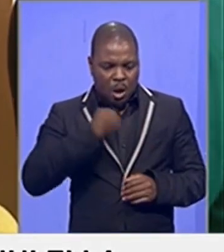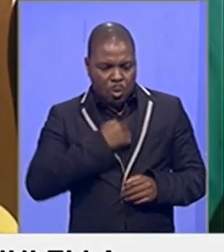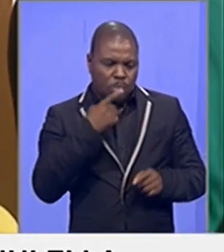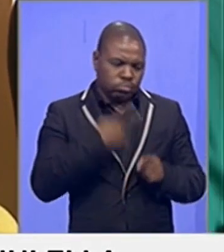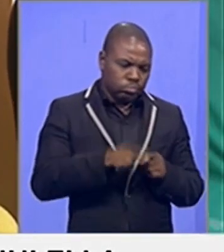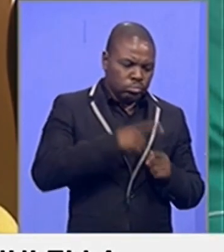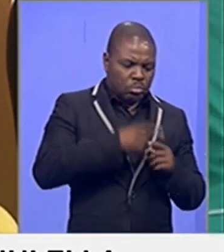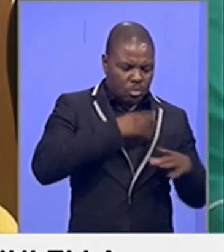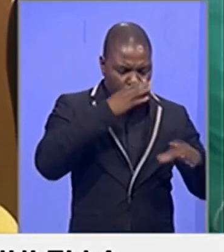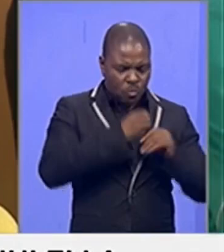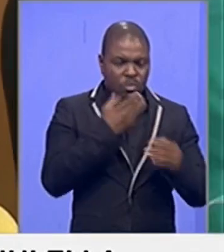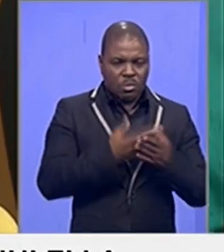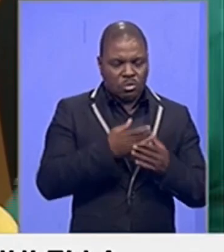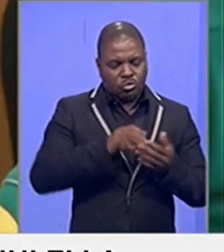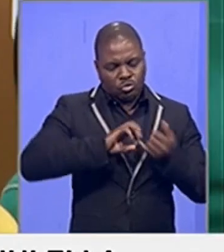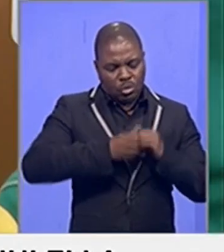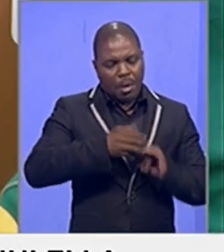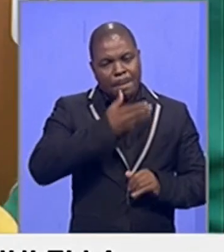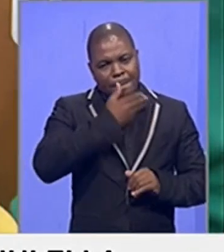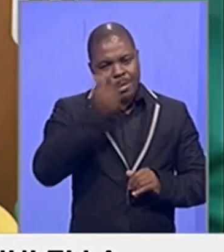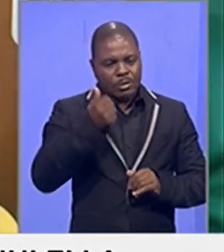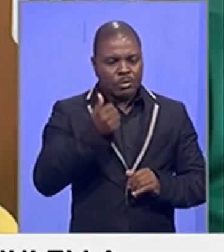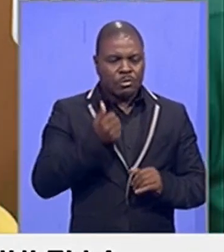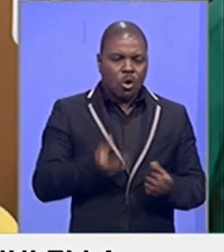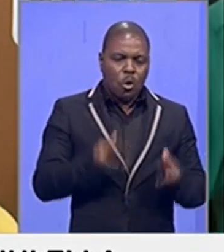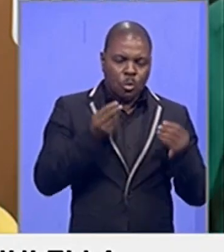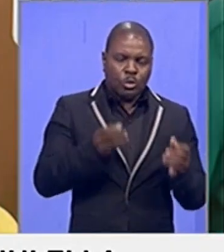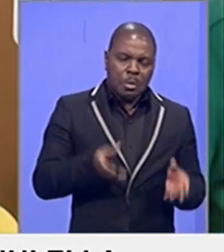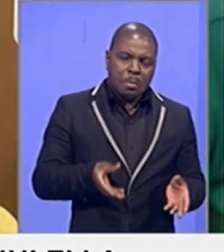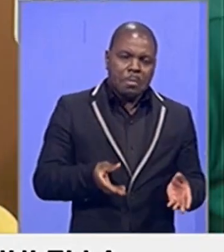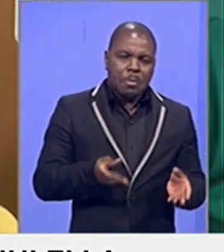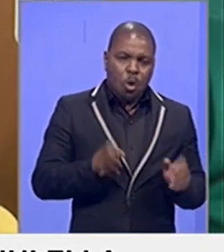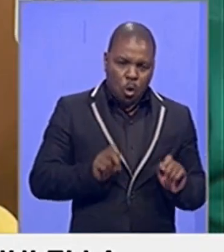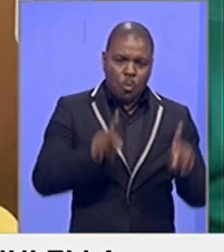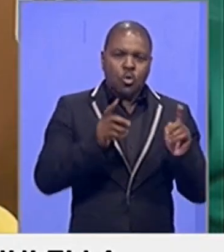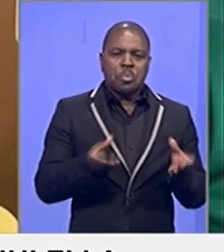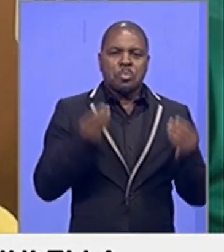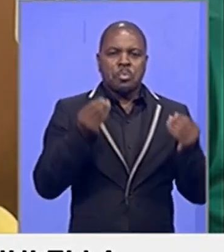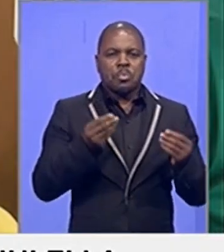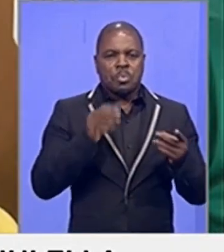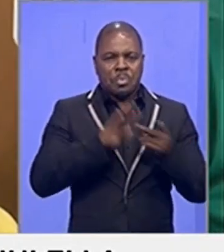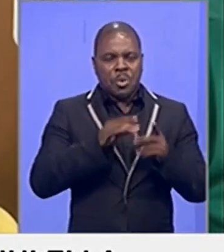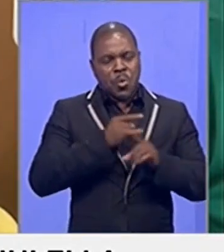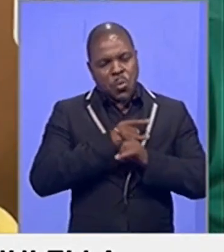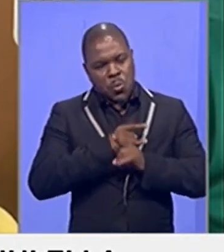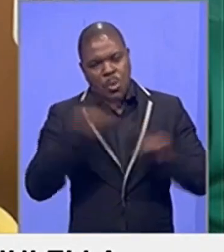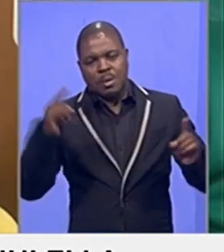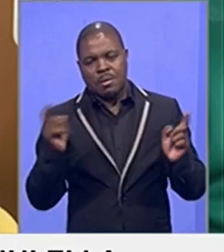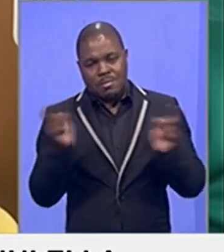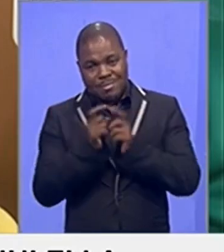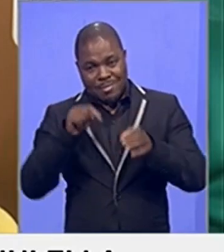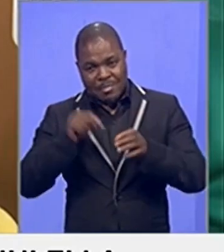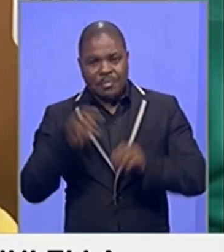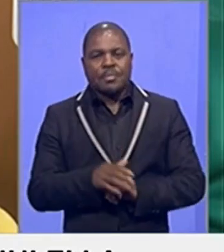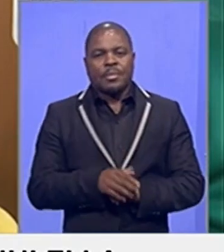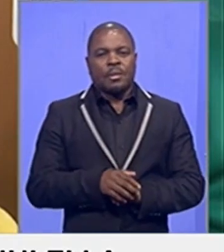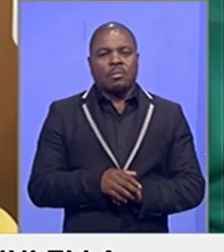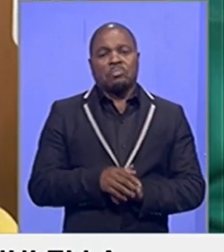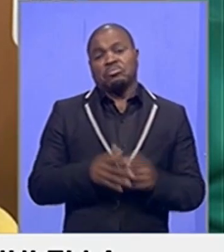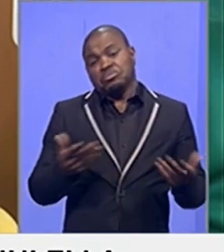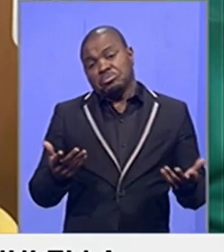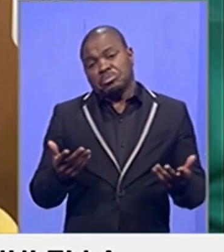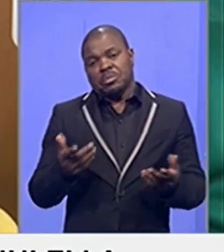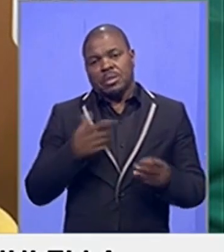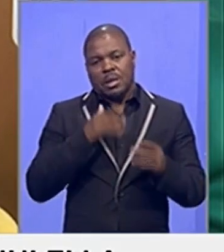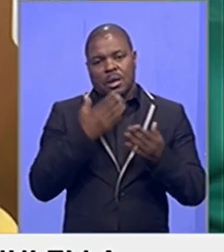performance and giving ourselves the best opportunity to win the football match, and of course then